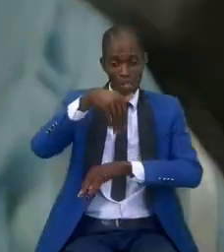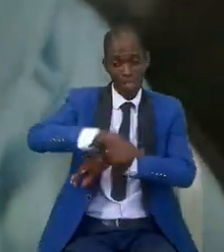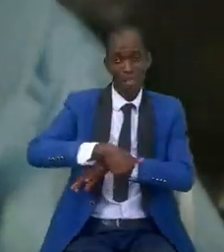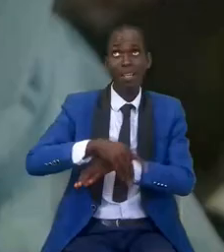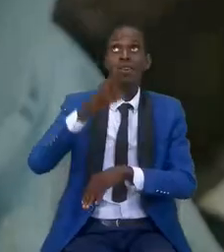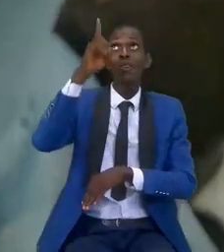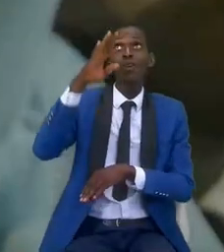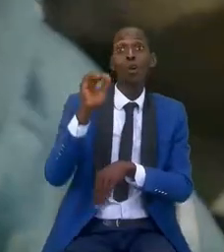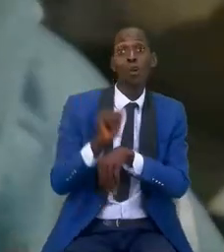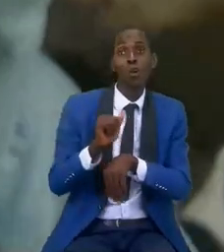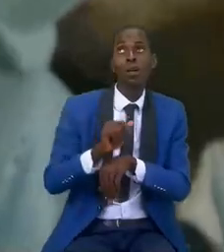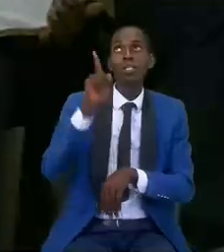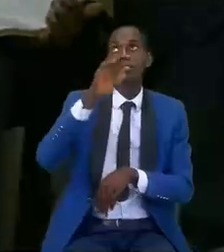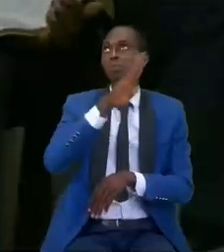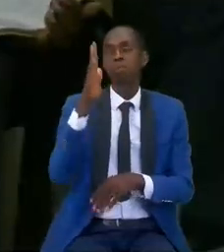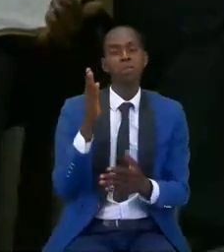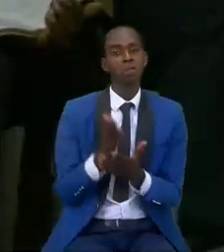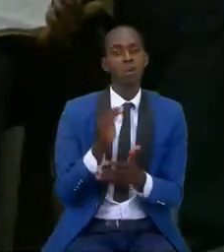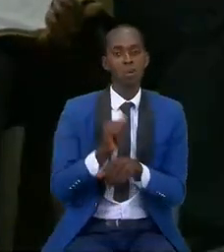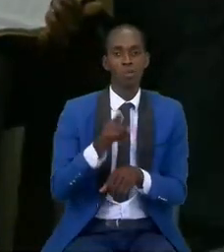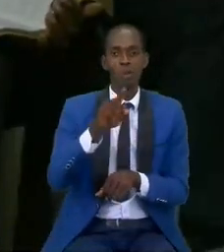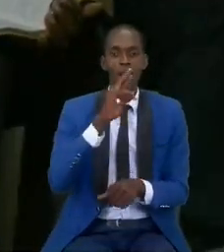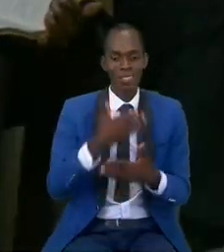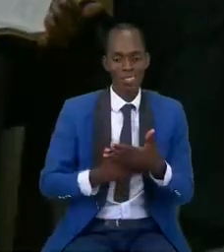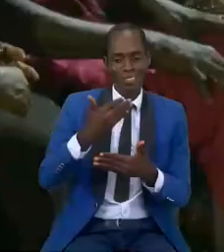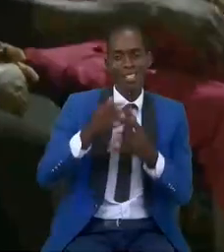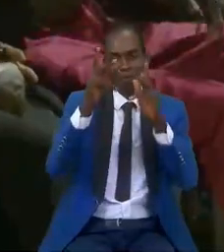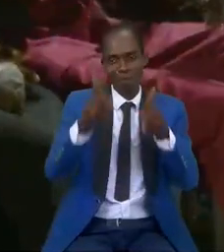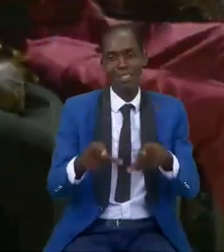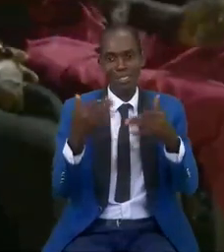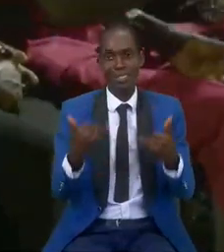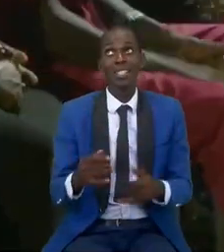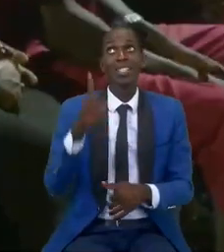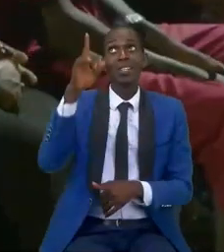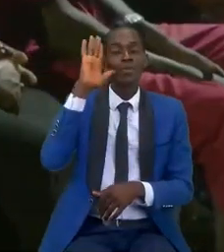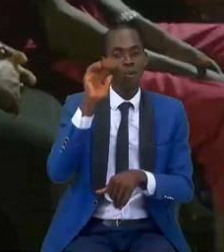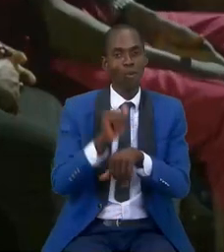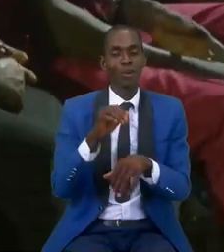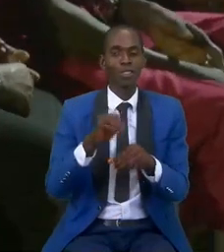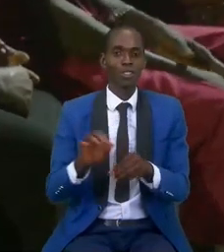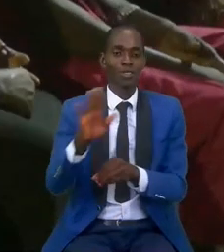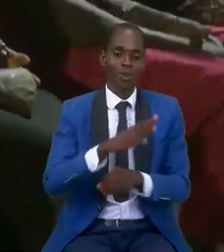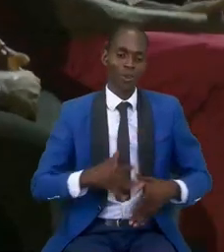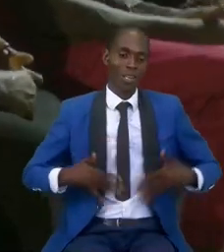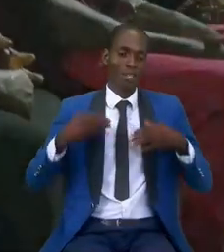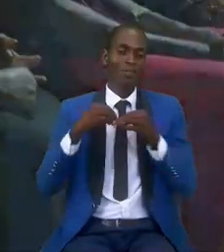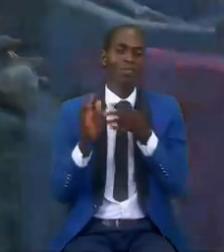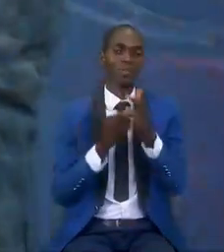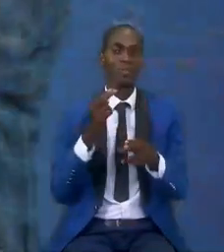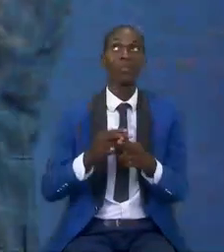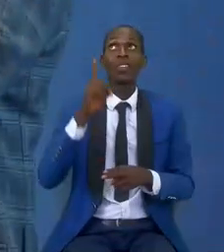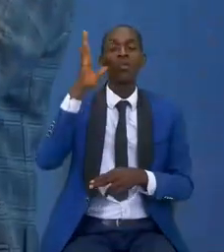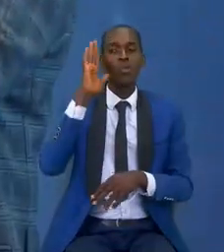he will walk in your life he will walk in your body it will walk through and through anything